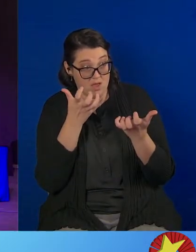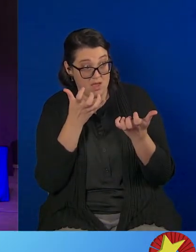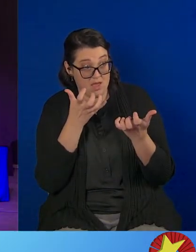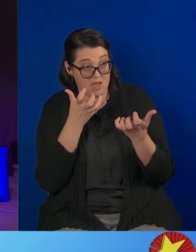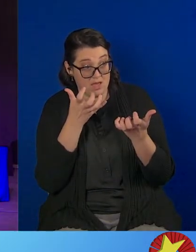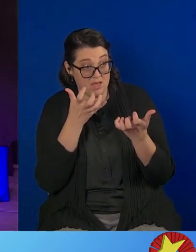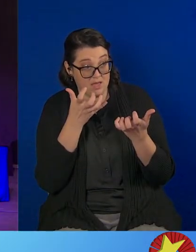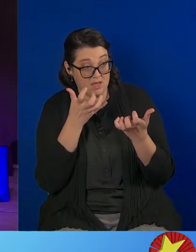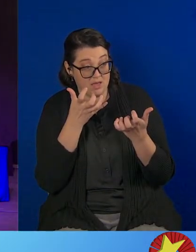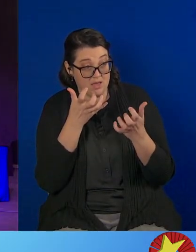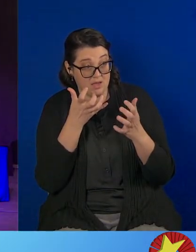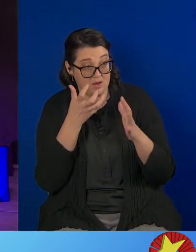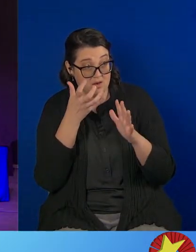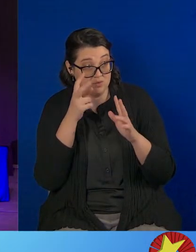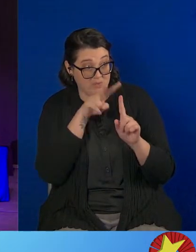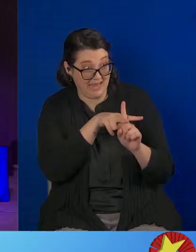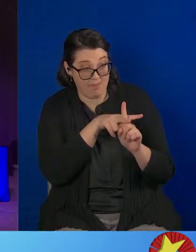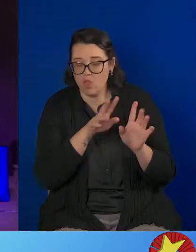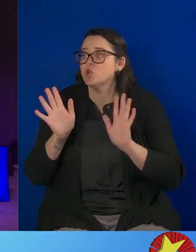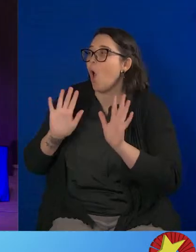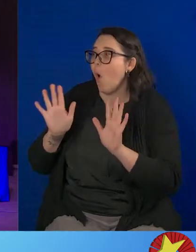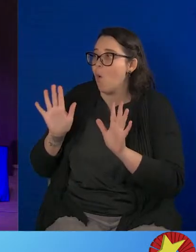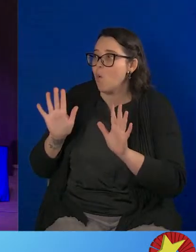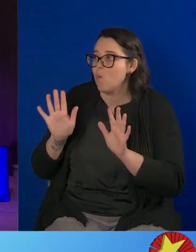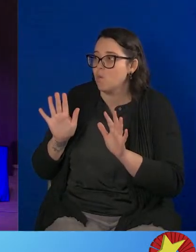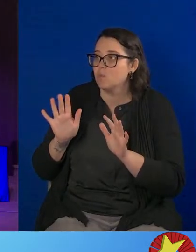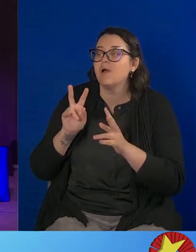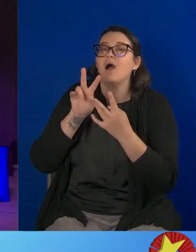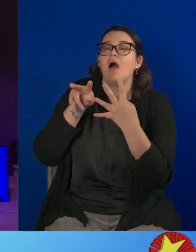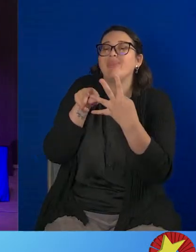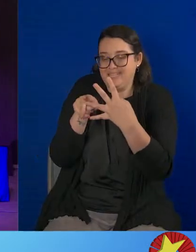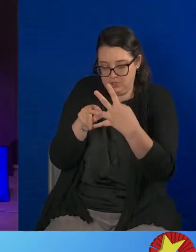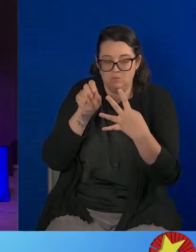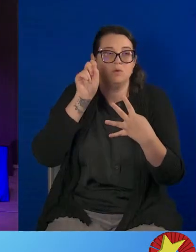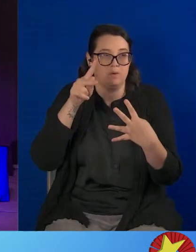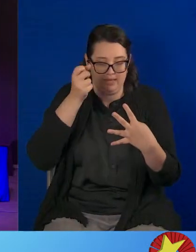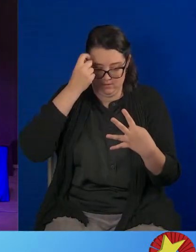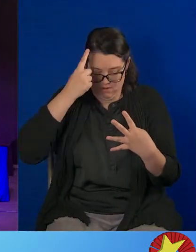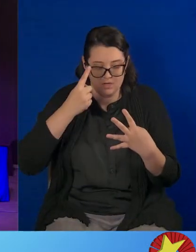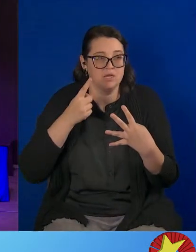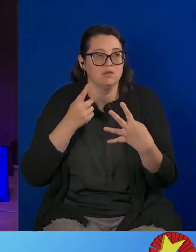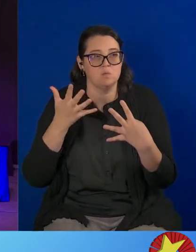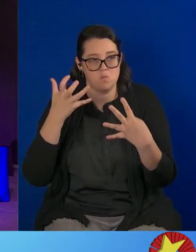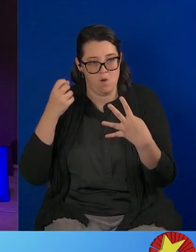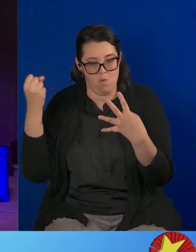to table? No. Okay, the other way around. Thank you.